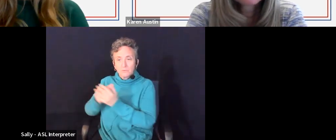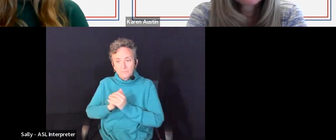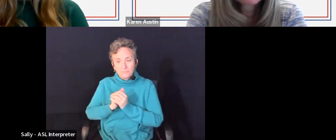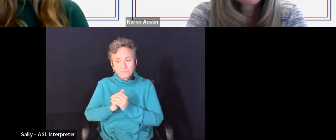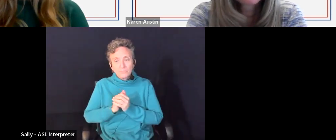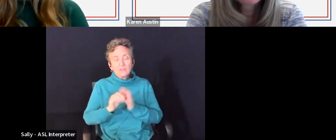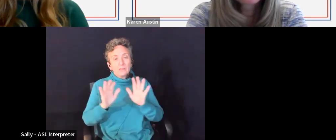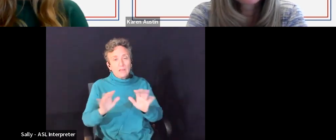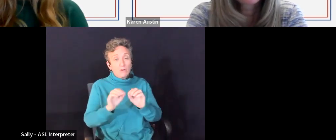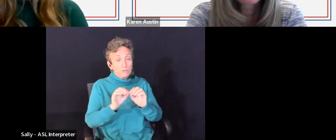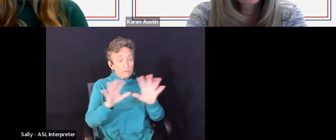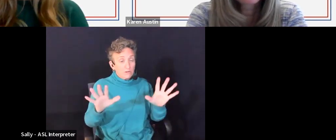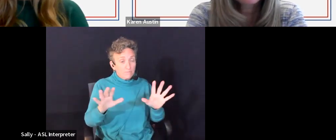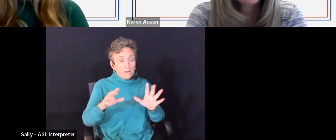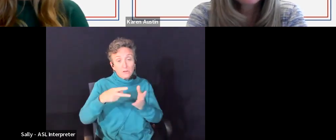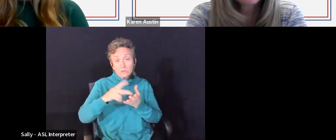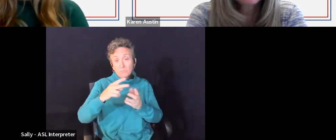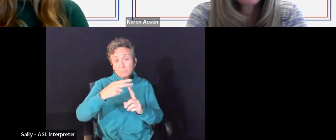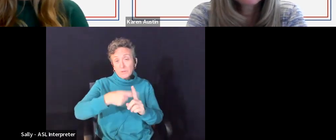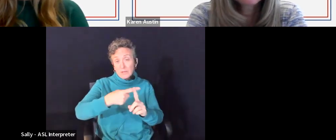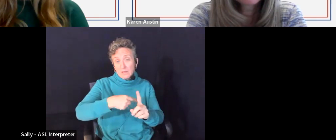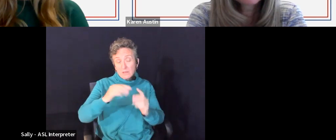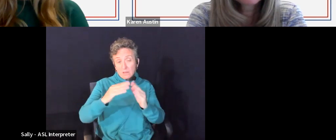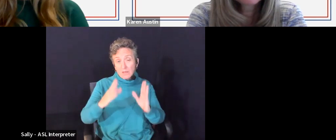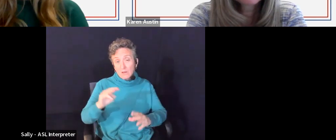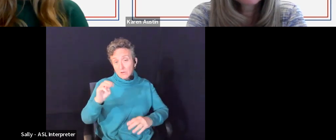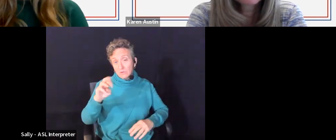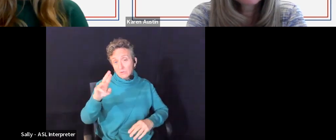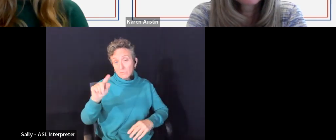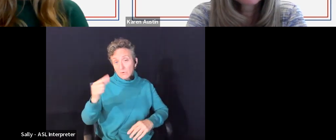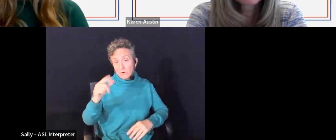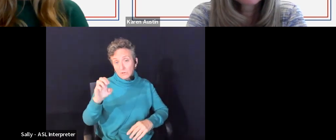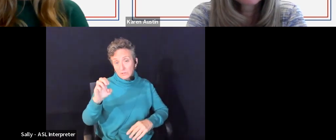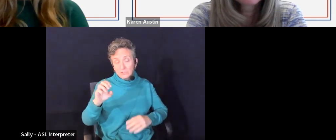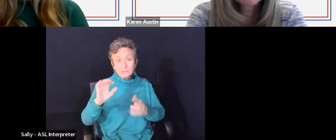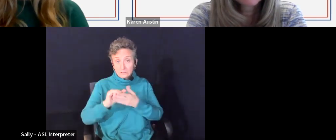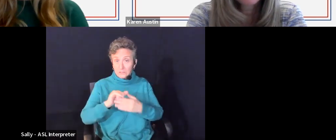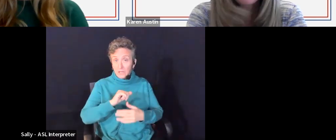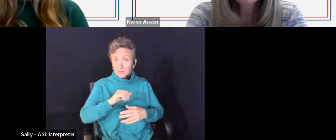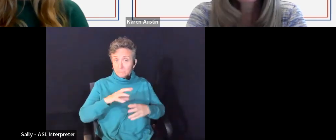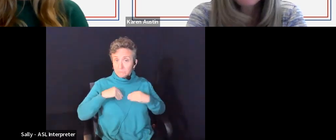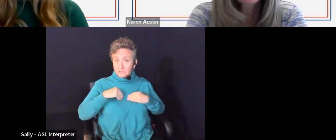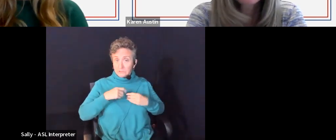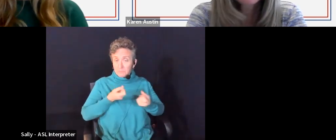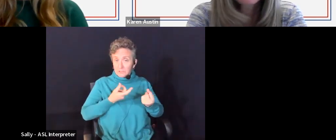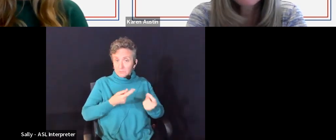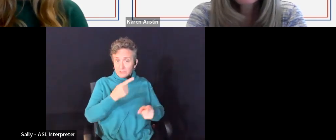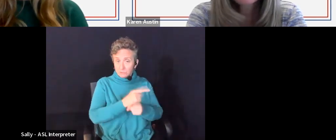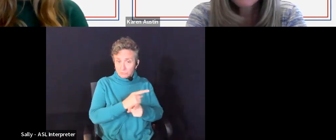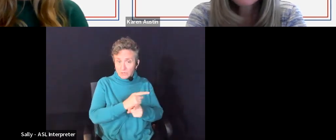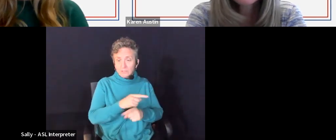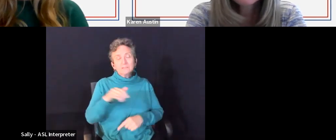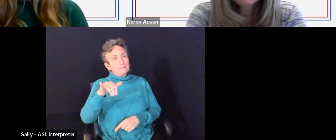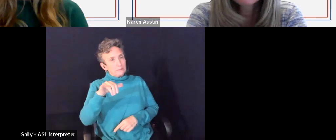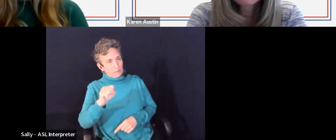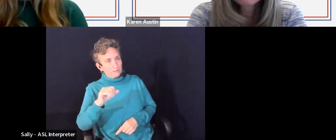clarify, paying your mortgage for your home is a qualified expense. Correct. For the person with the